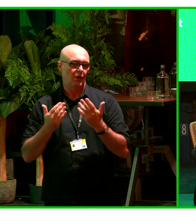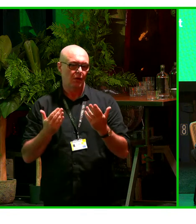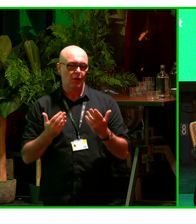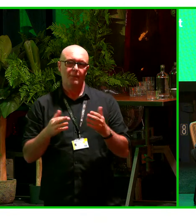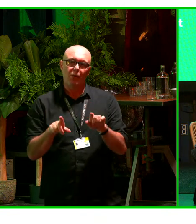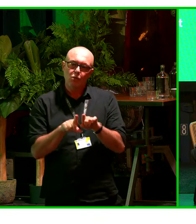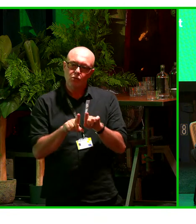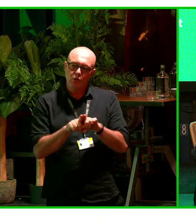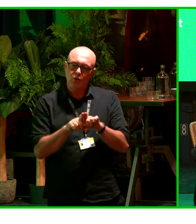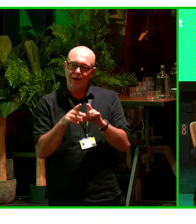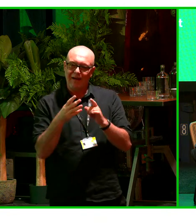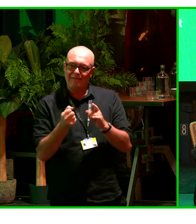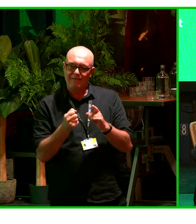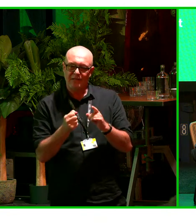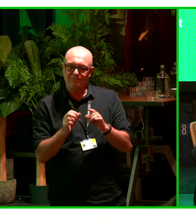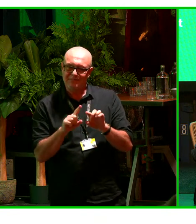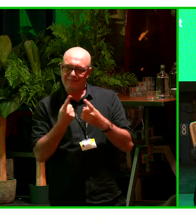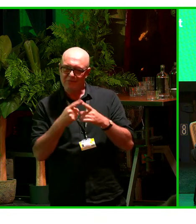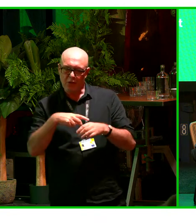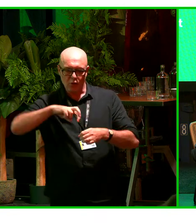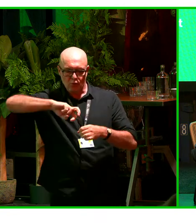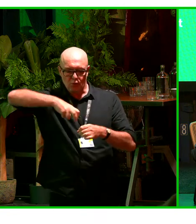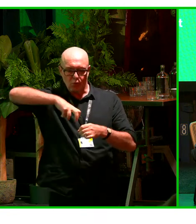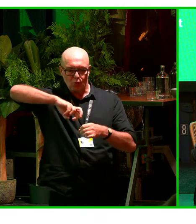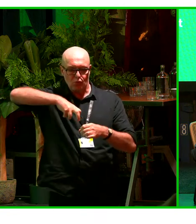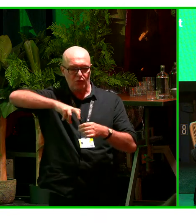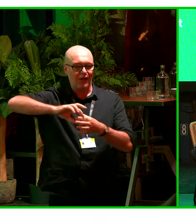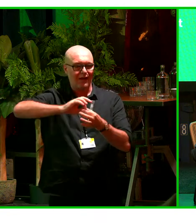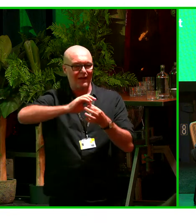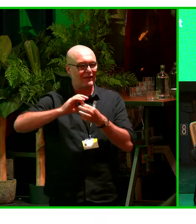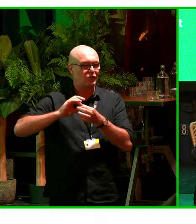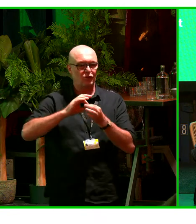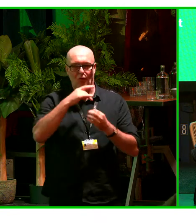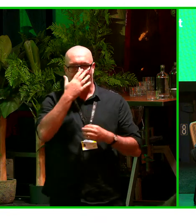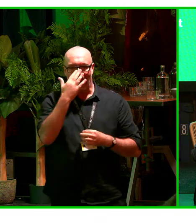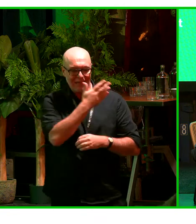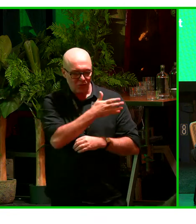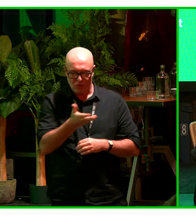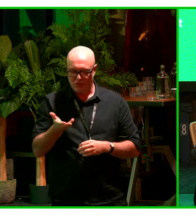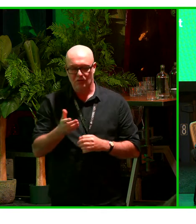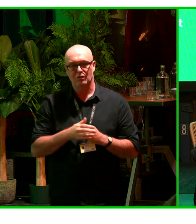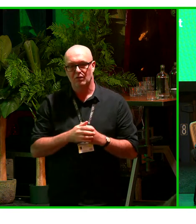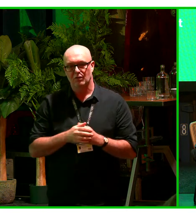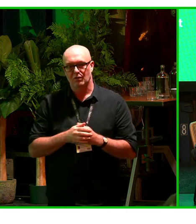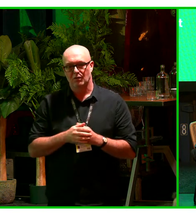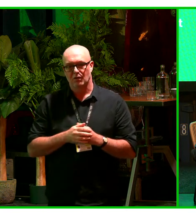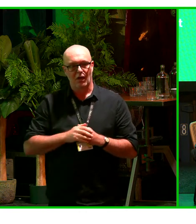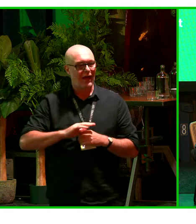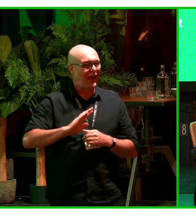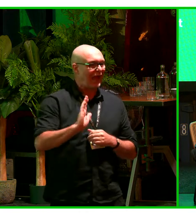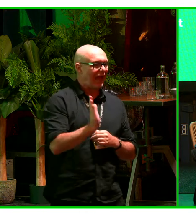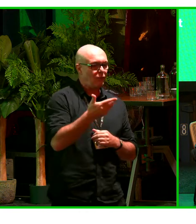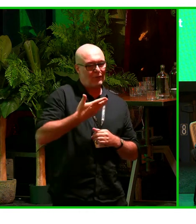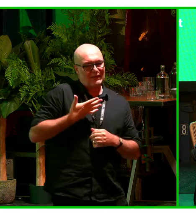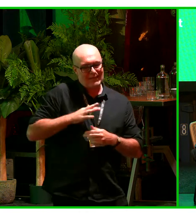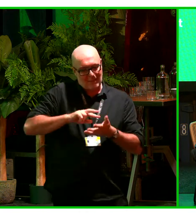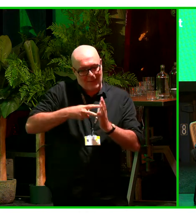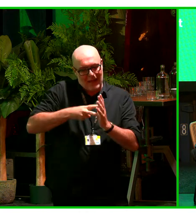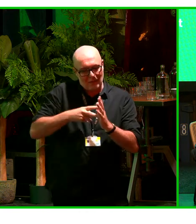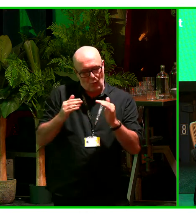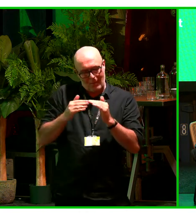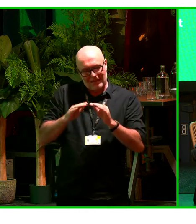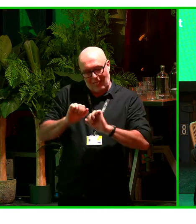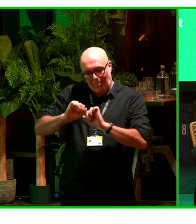earlier, different resources to draw on in terms of local generation. So everywhere needs a plan that's bespoke to that, that isn't